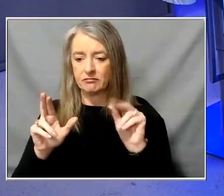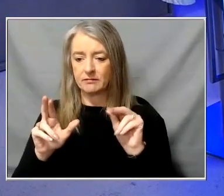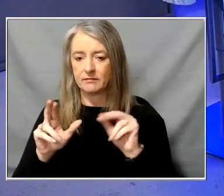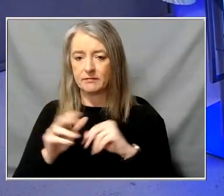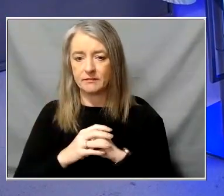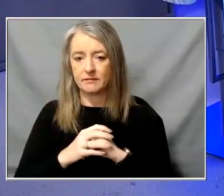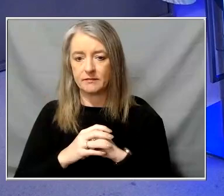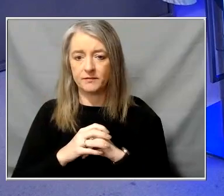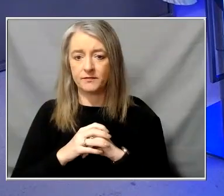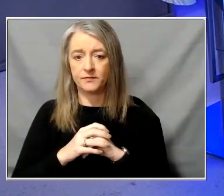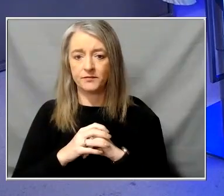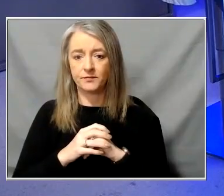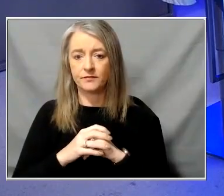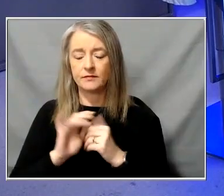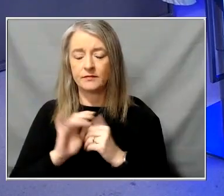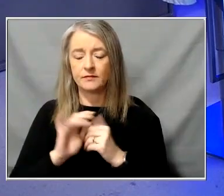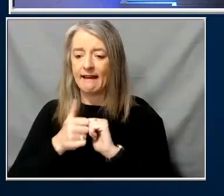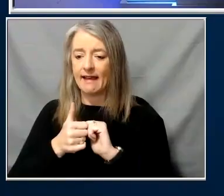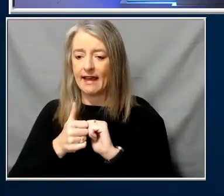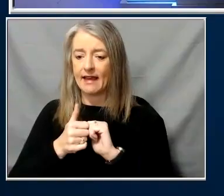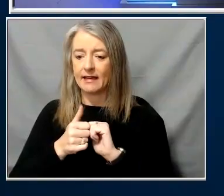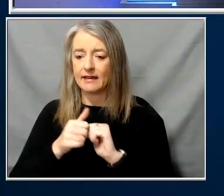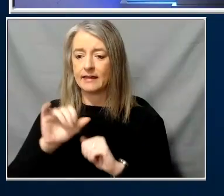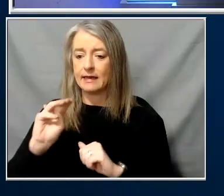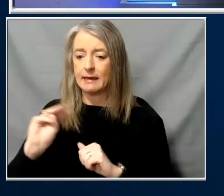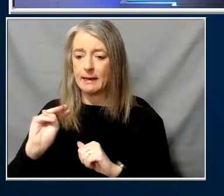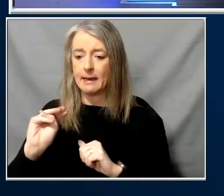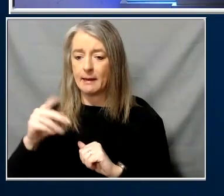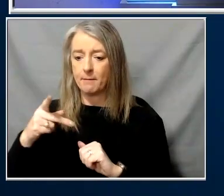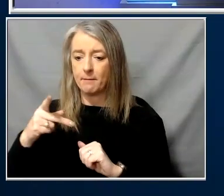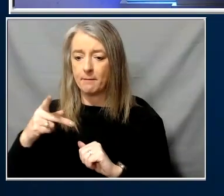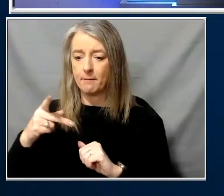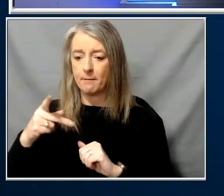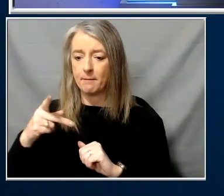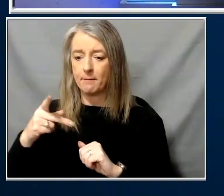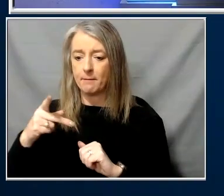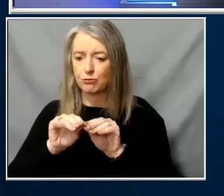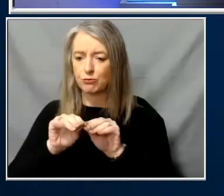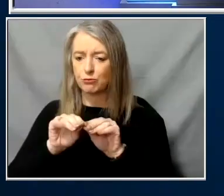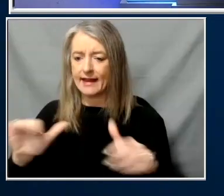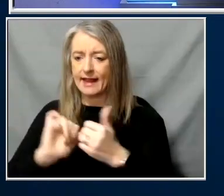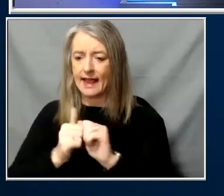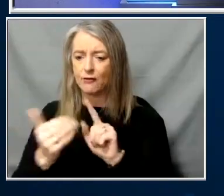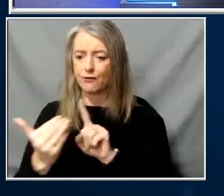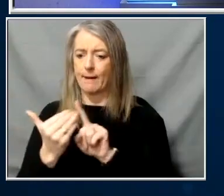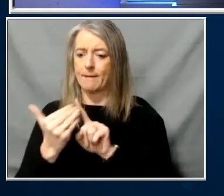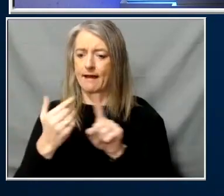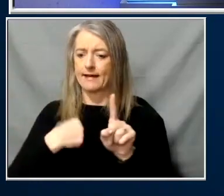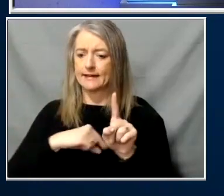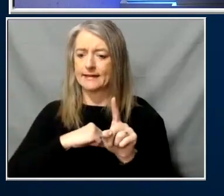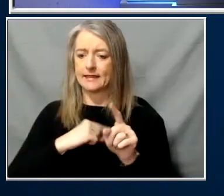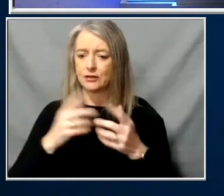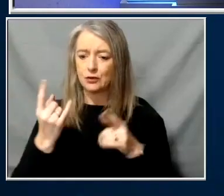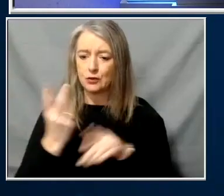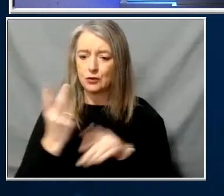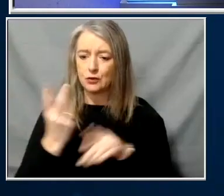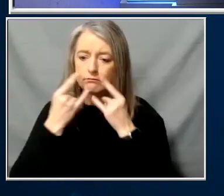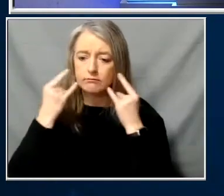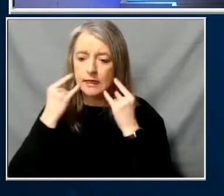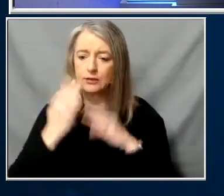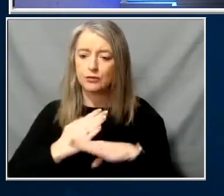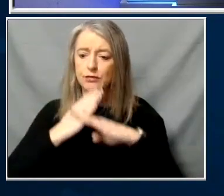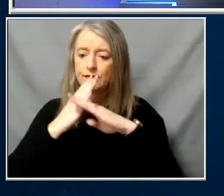2/3 can march on indefinitely. So avoiding fatty meals prior to surgery. After surgery, no, you should be able to go